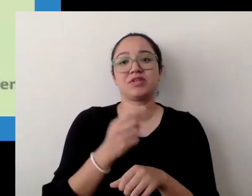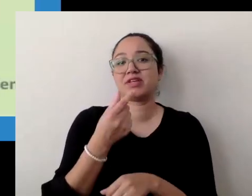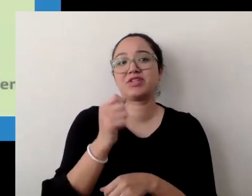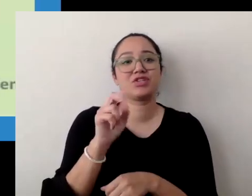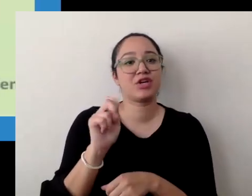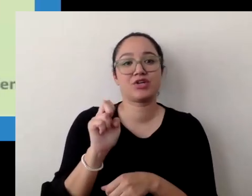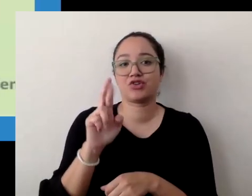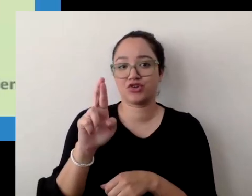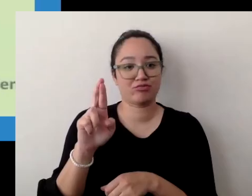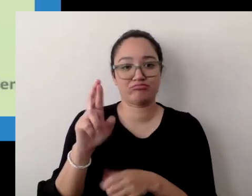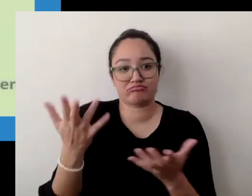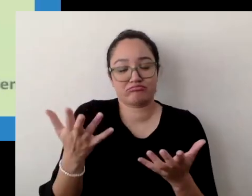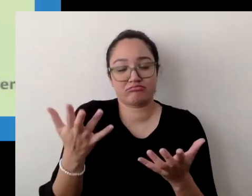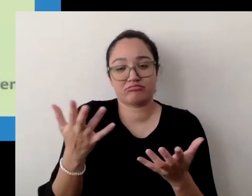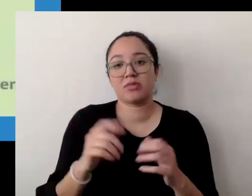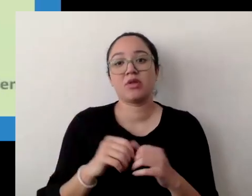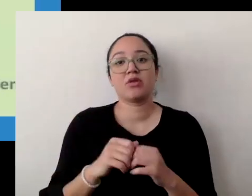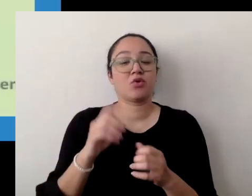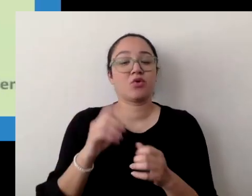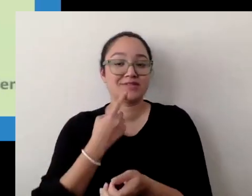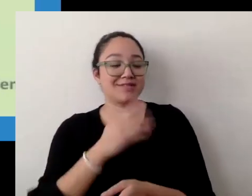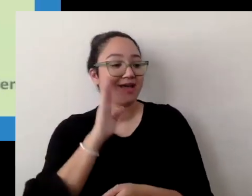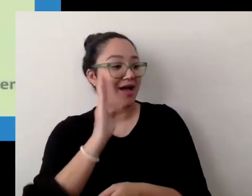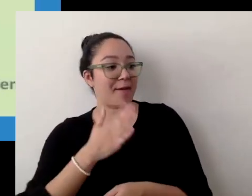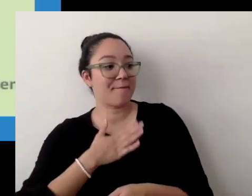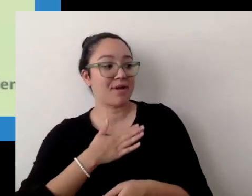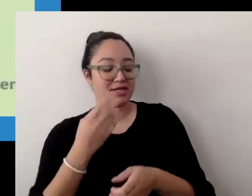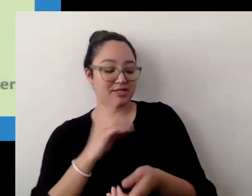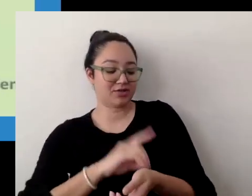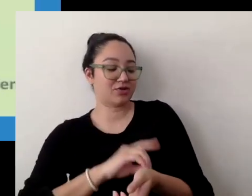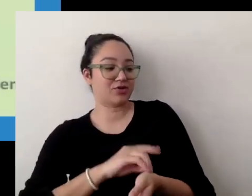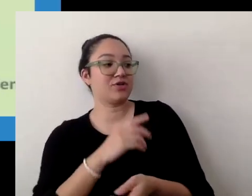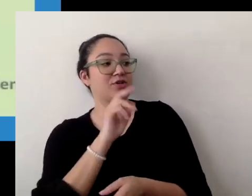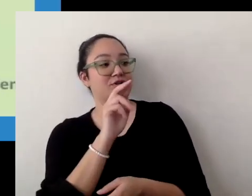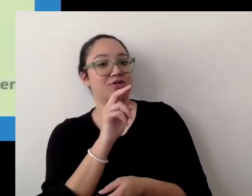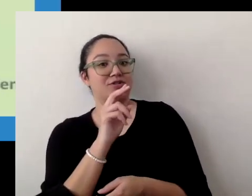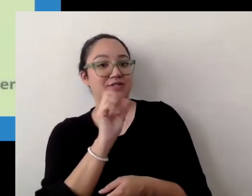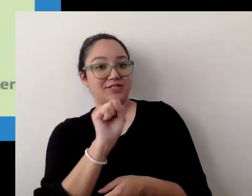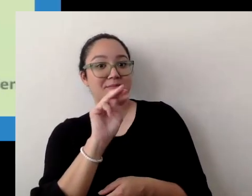form. So if the doctor says, "Hi, my name is Dr. Smith. My pronouns are they, them."